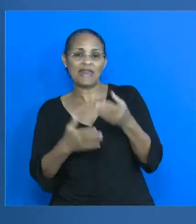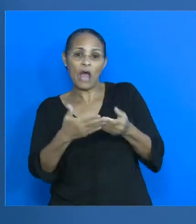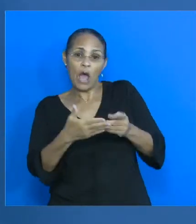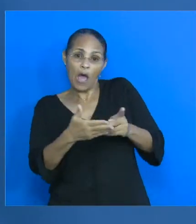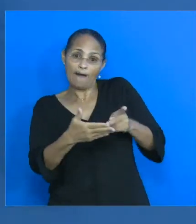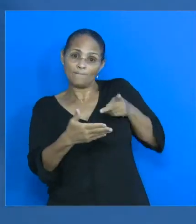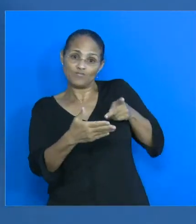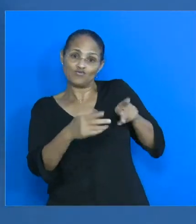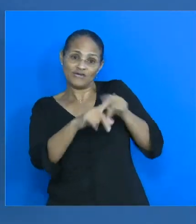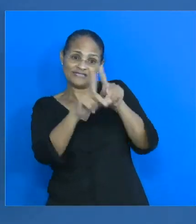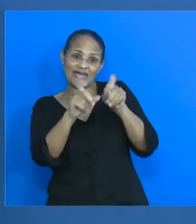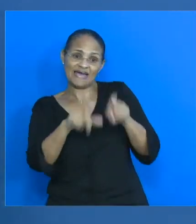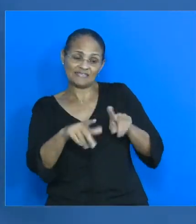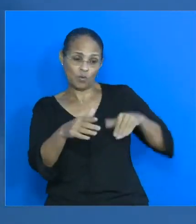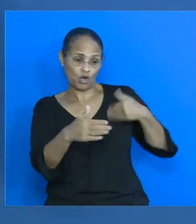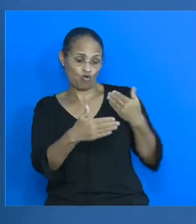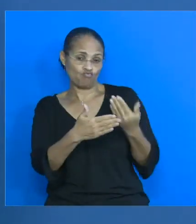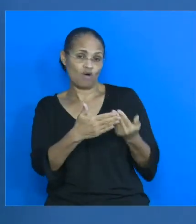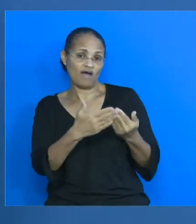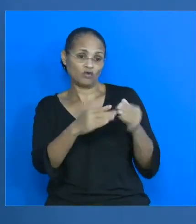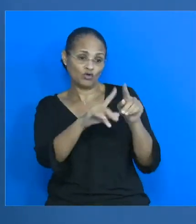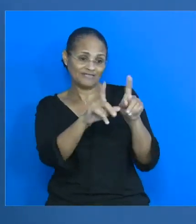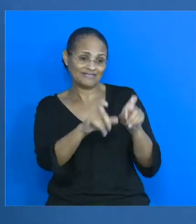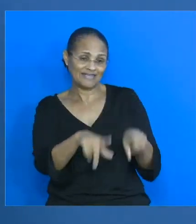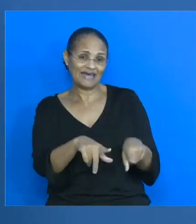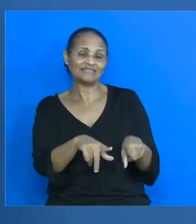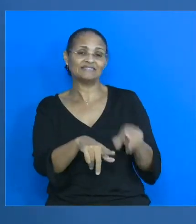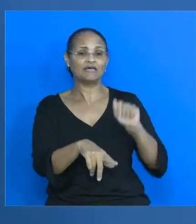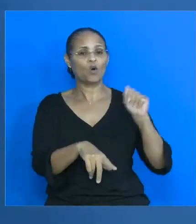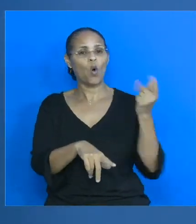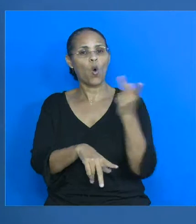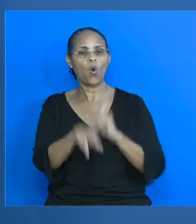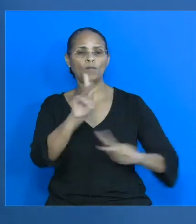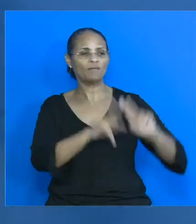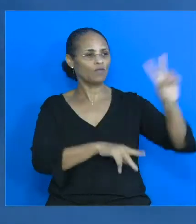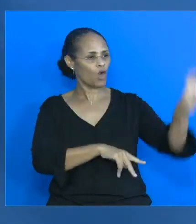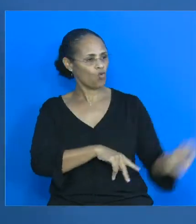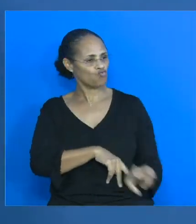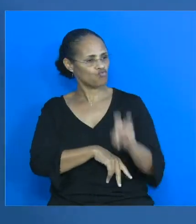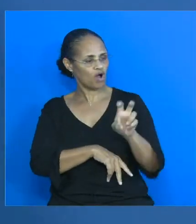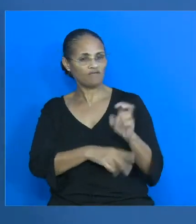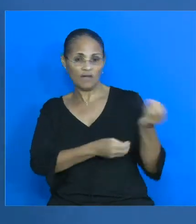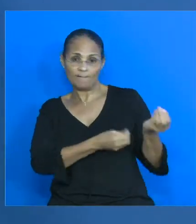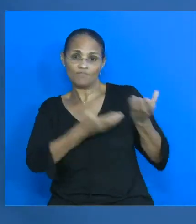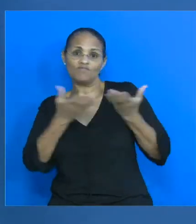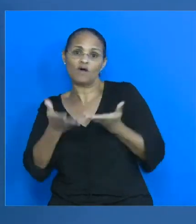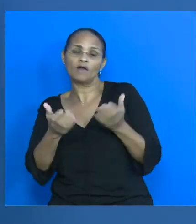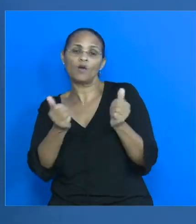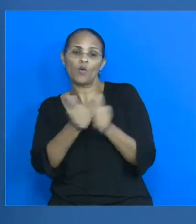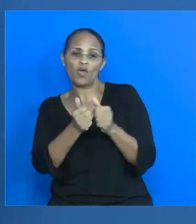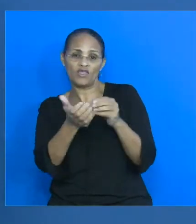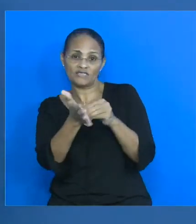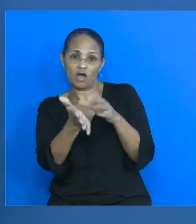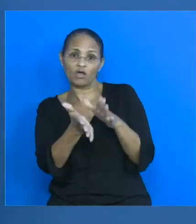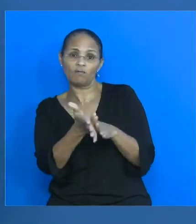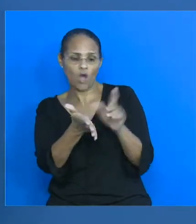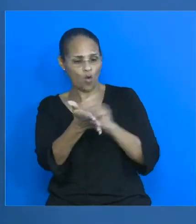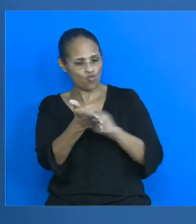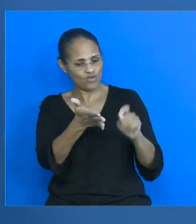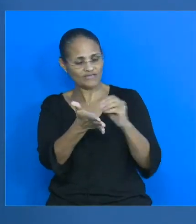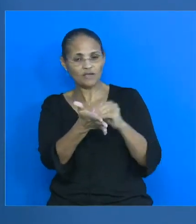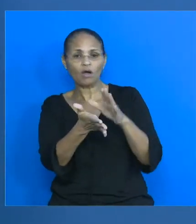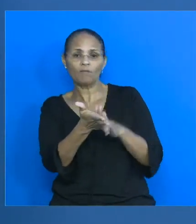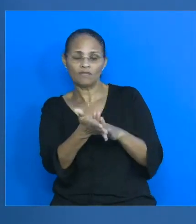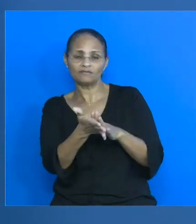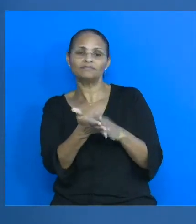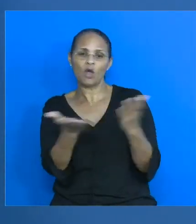he had a pre-test, he would have had a arrival test. And every passenger that arrives in Bermuda is provided with documents, written documentation